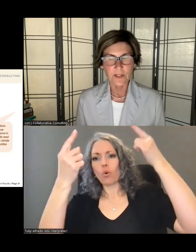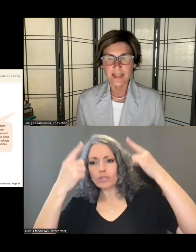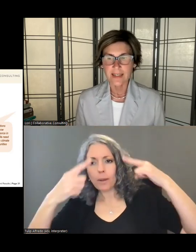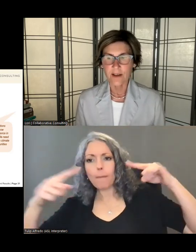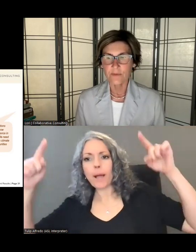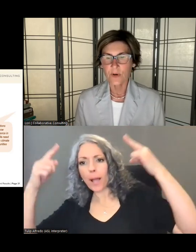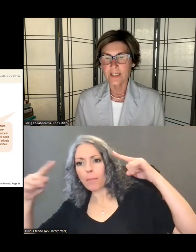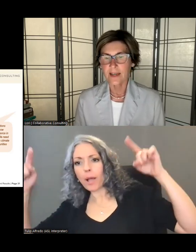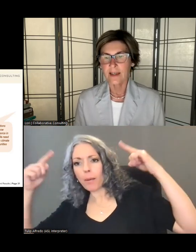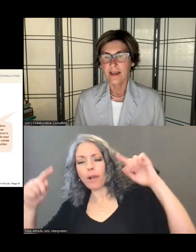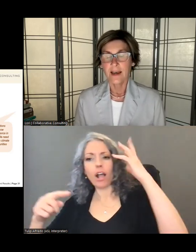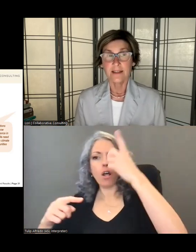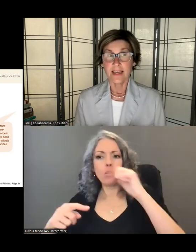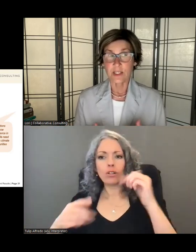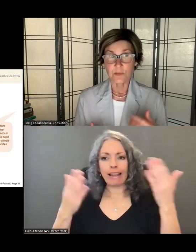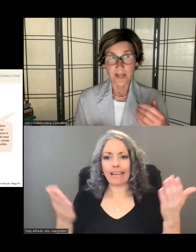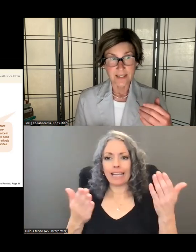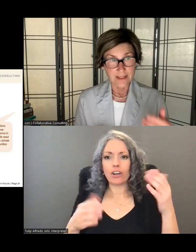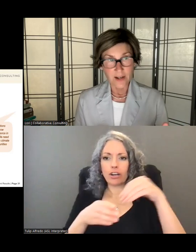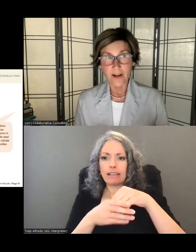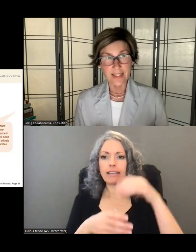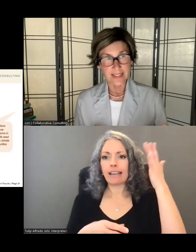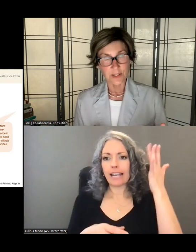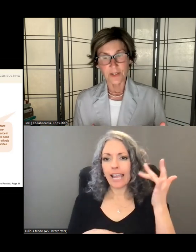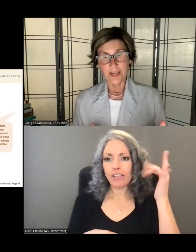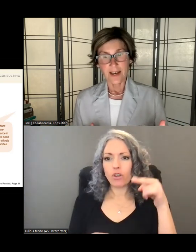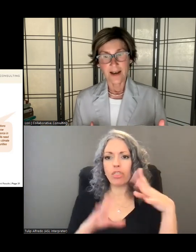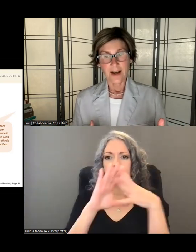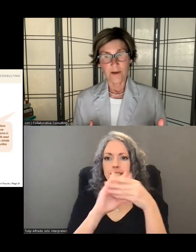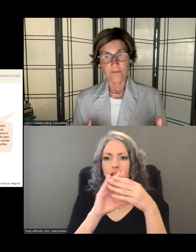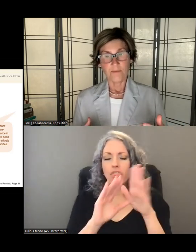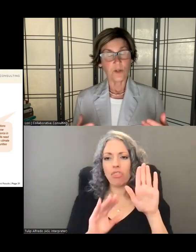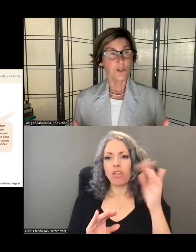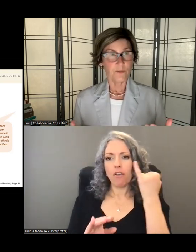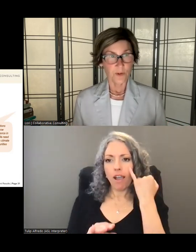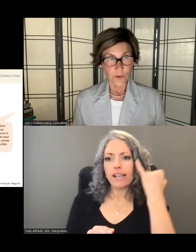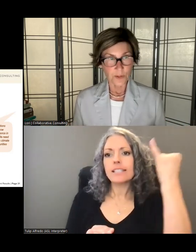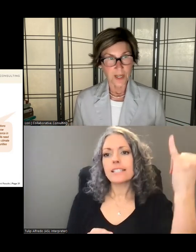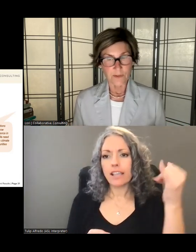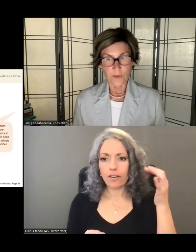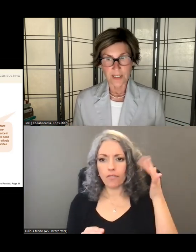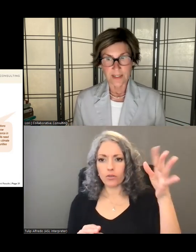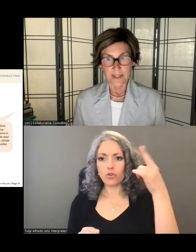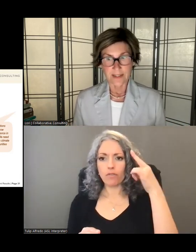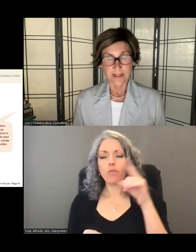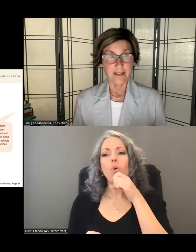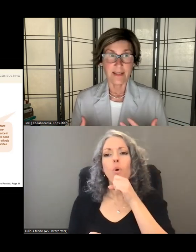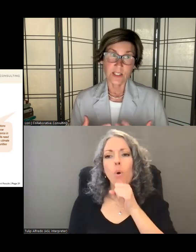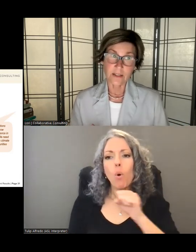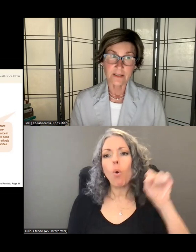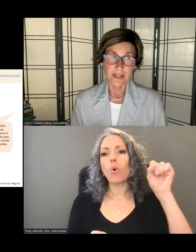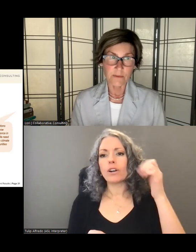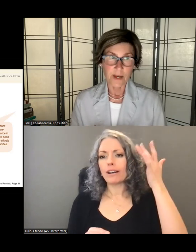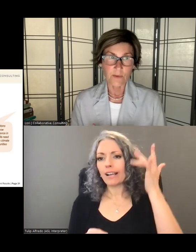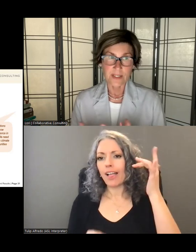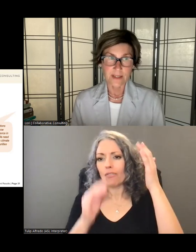would look like in California. They expressed their ideal future for older Californians. They